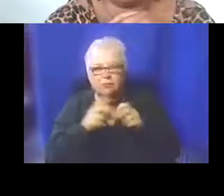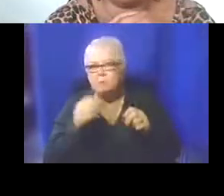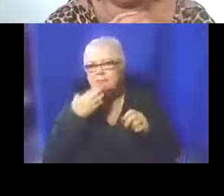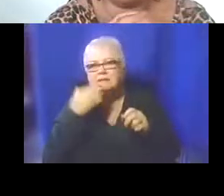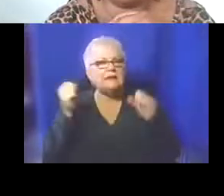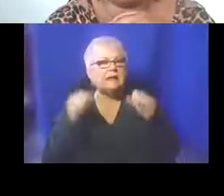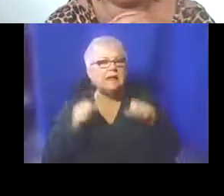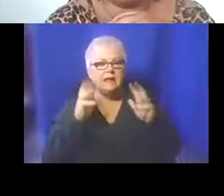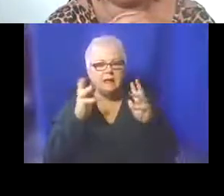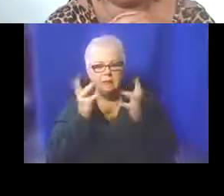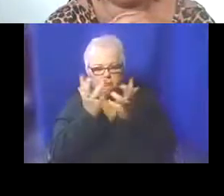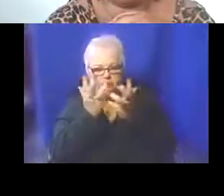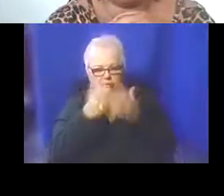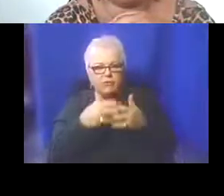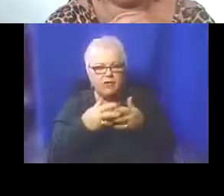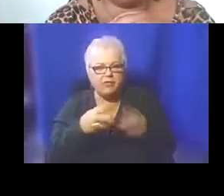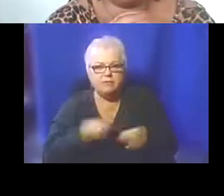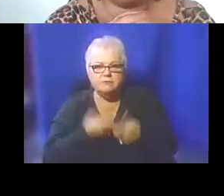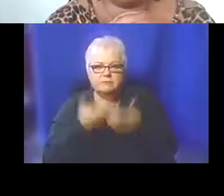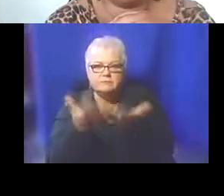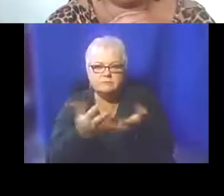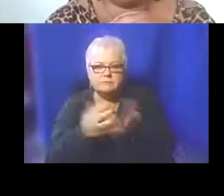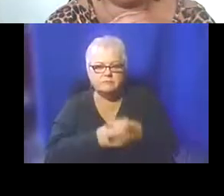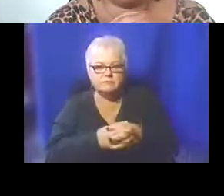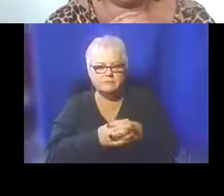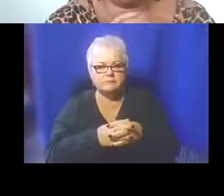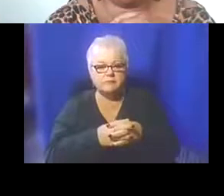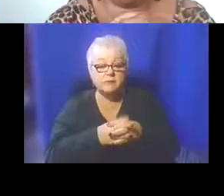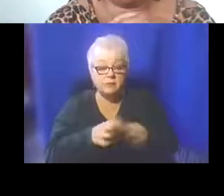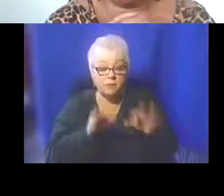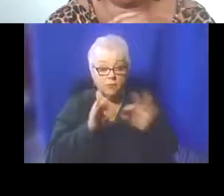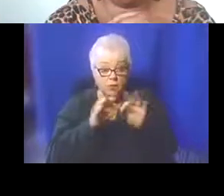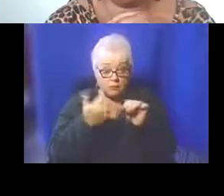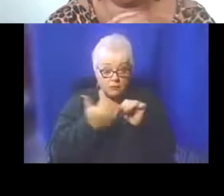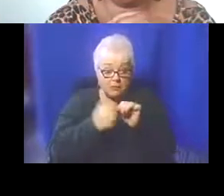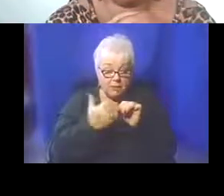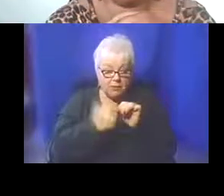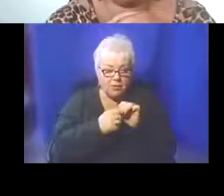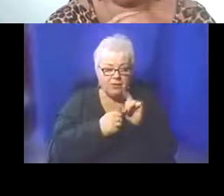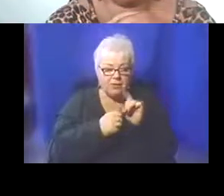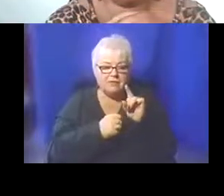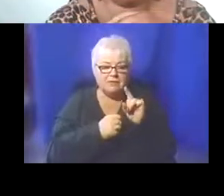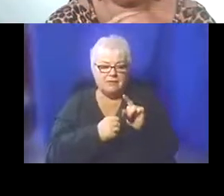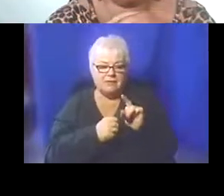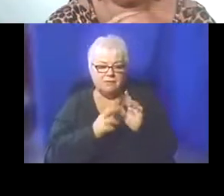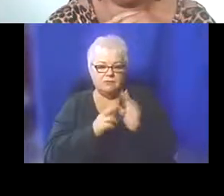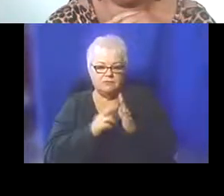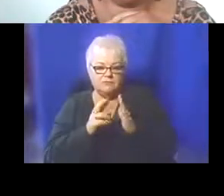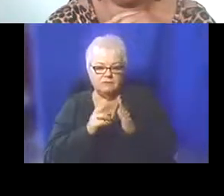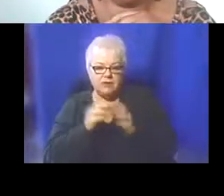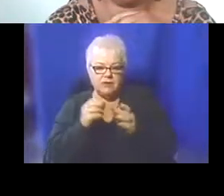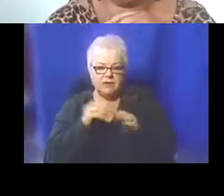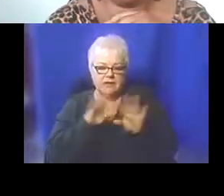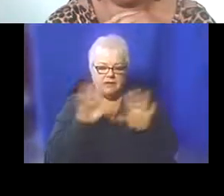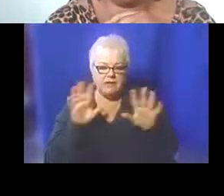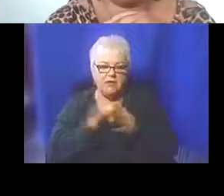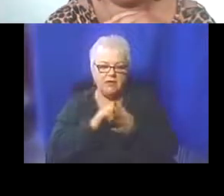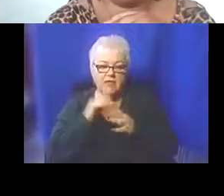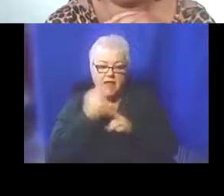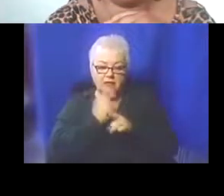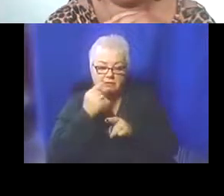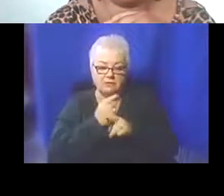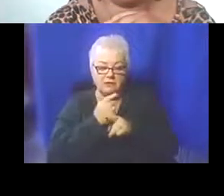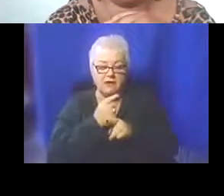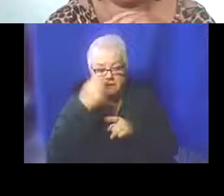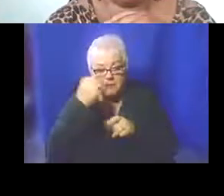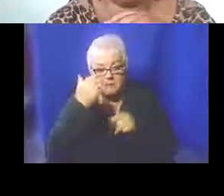best to put it together and to give it back. Now, the important thing to keep in mind is that the research is very clear that the accuracy of the